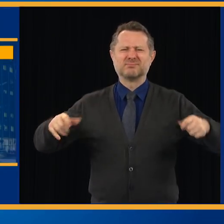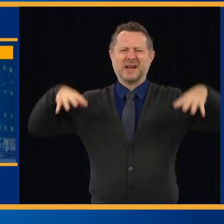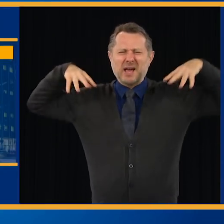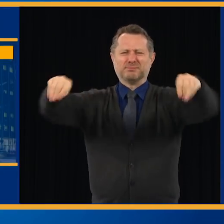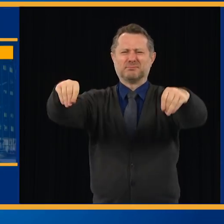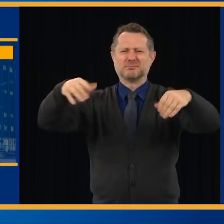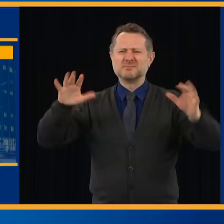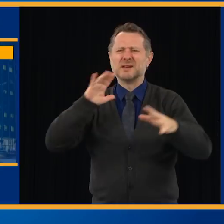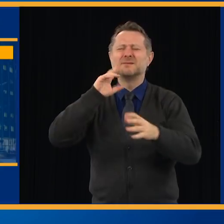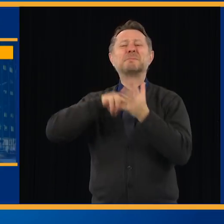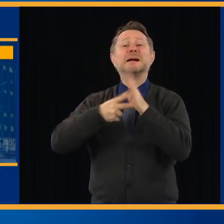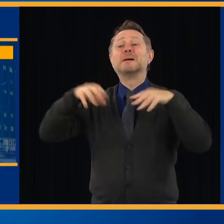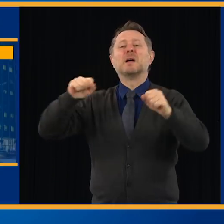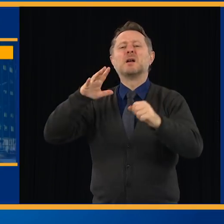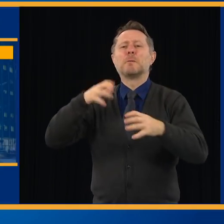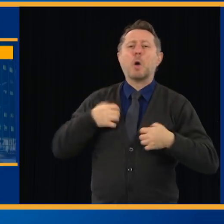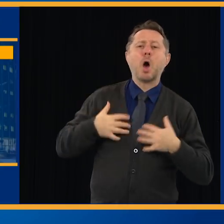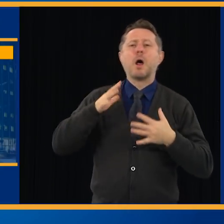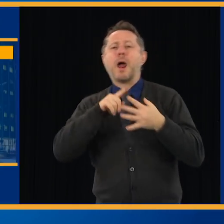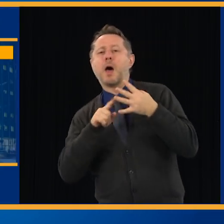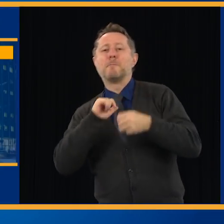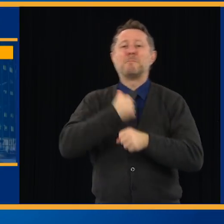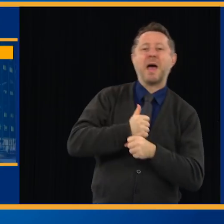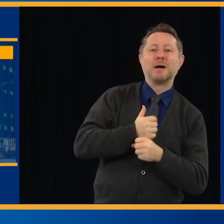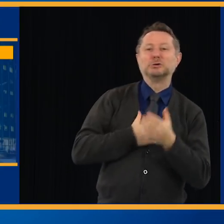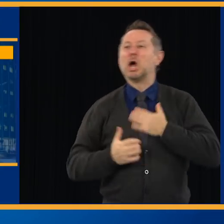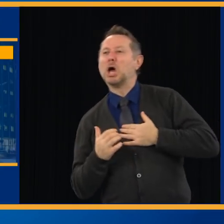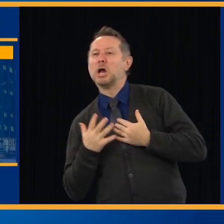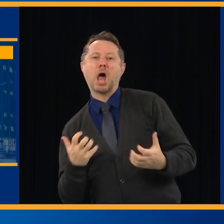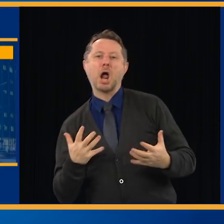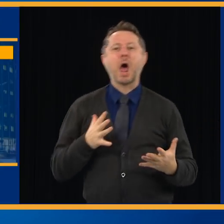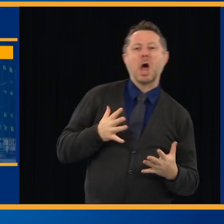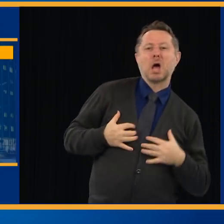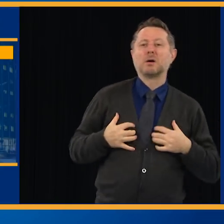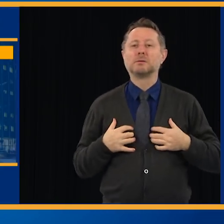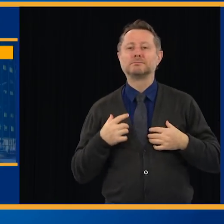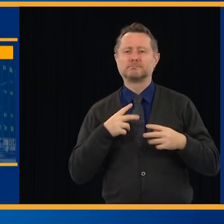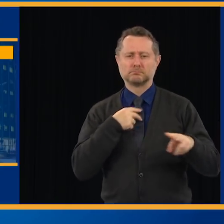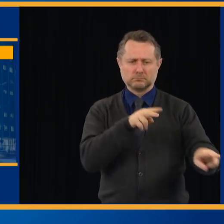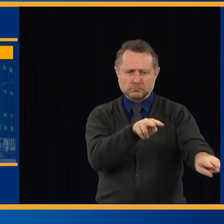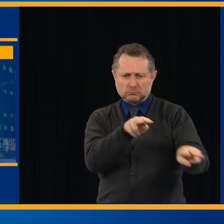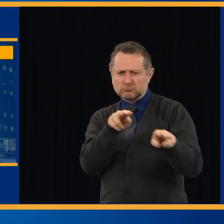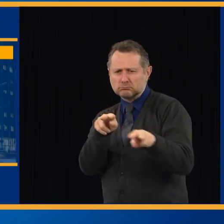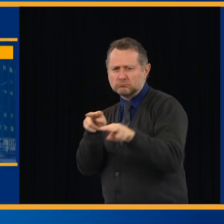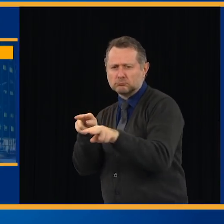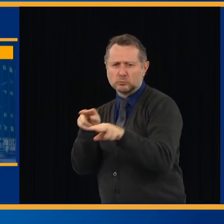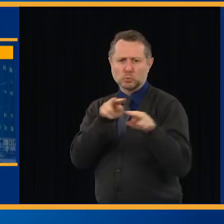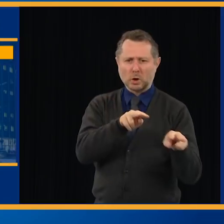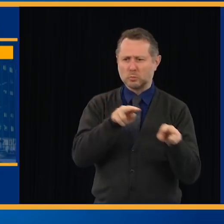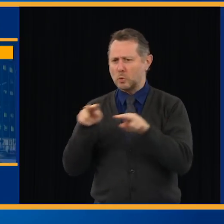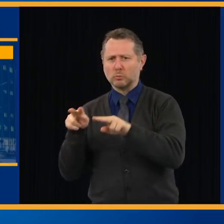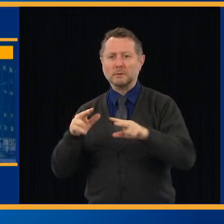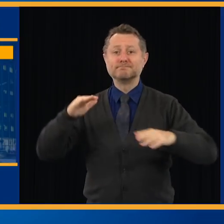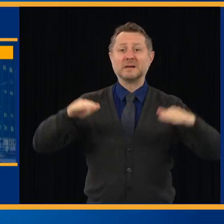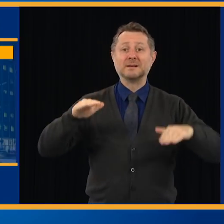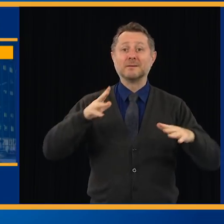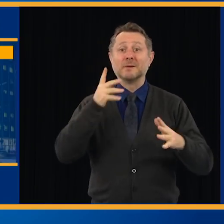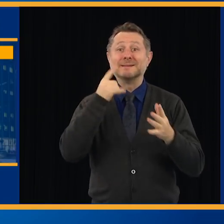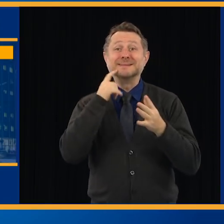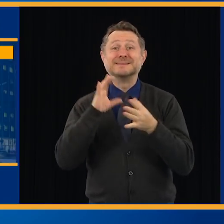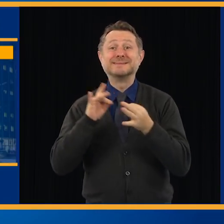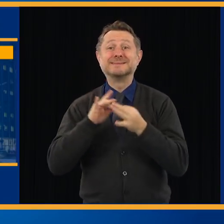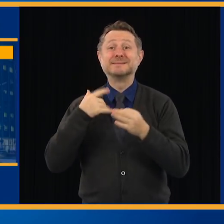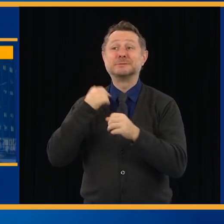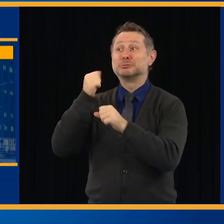just checks and monitors that infection rate that we just saw in Germany and is watching